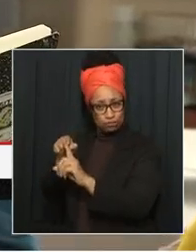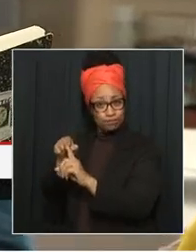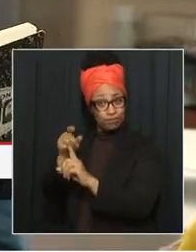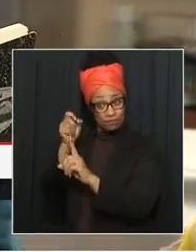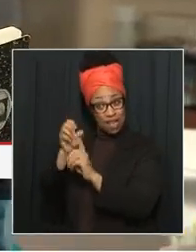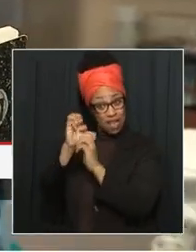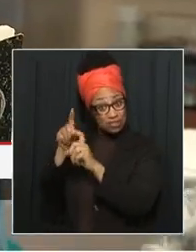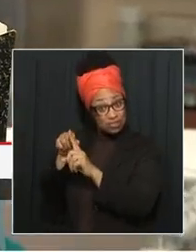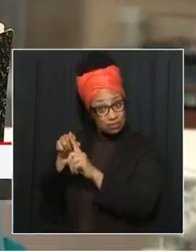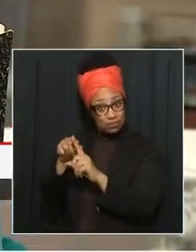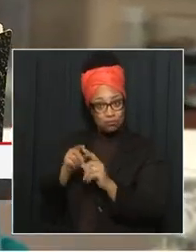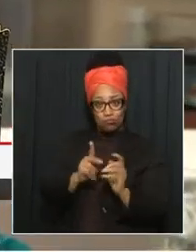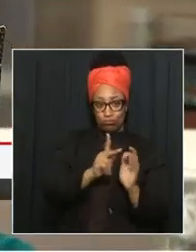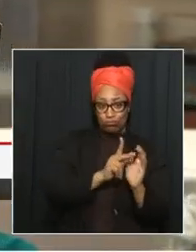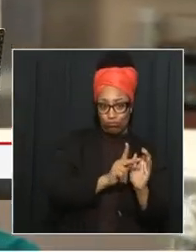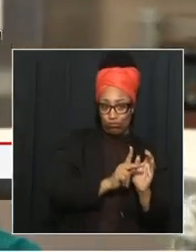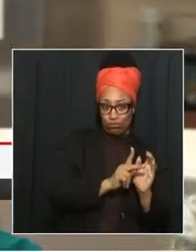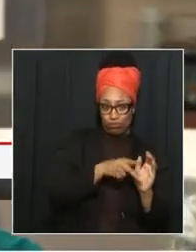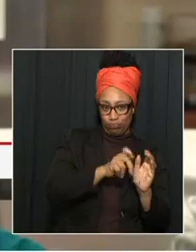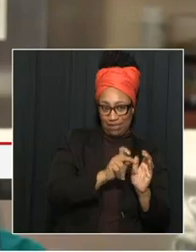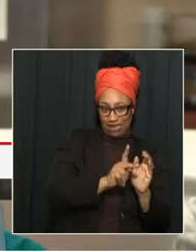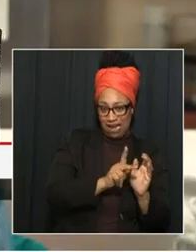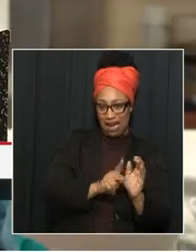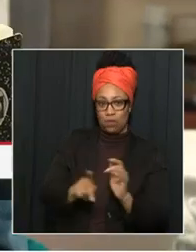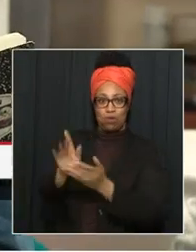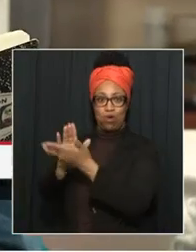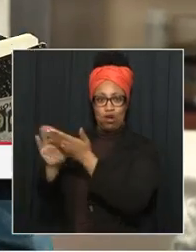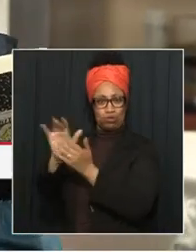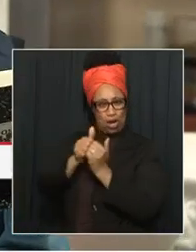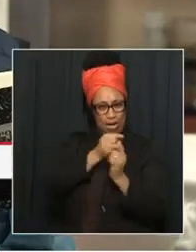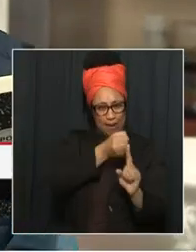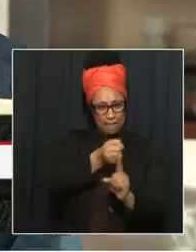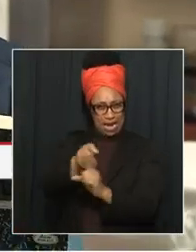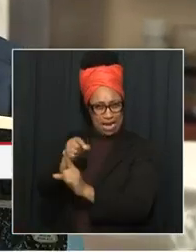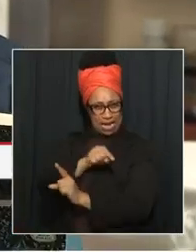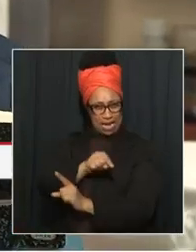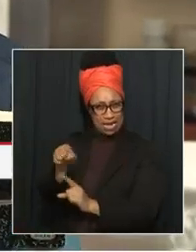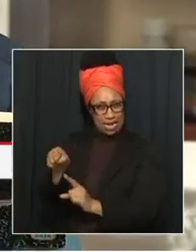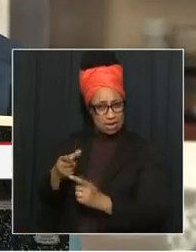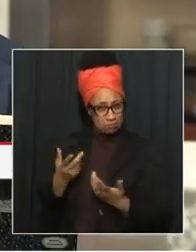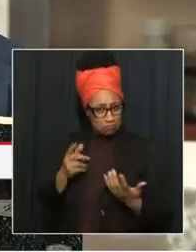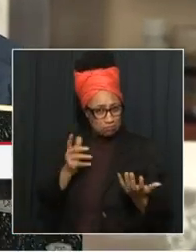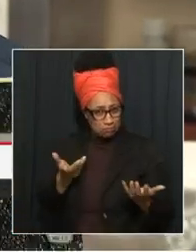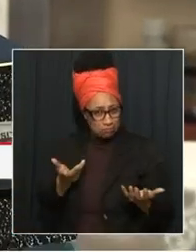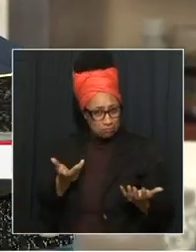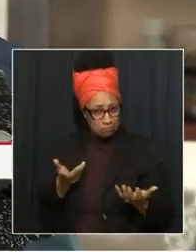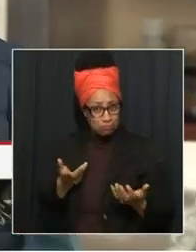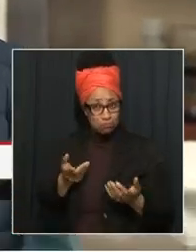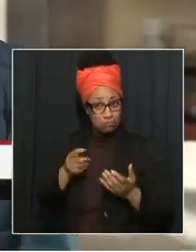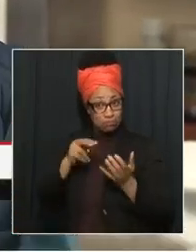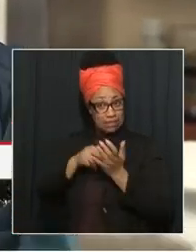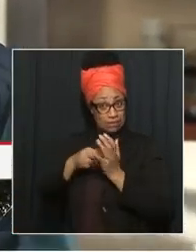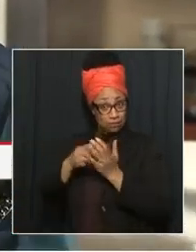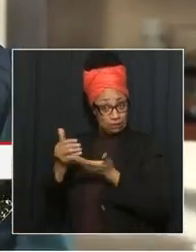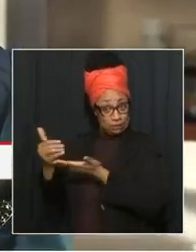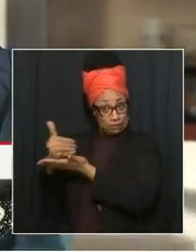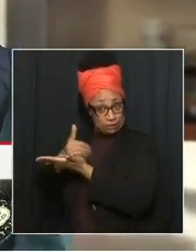higher education? Will we lose or gain funding? And